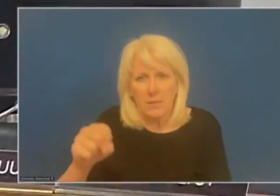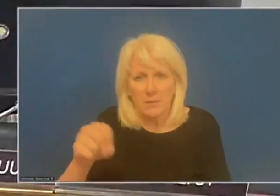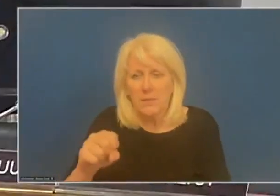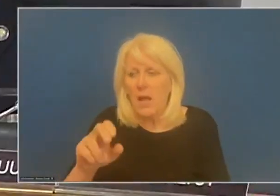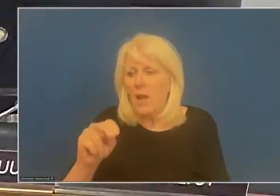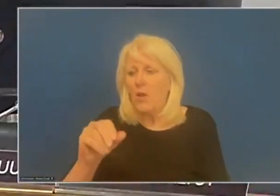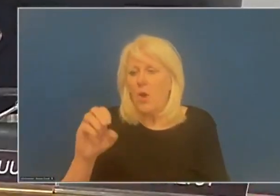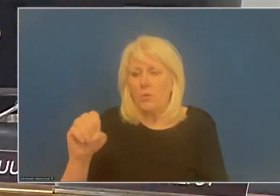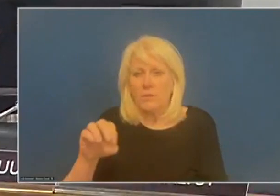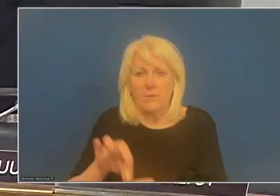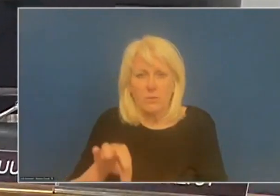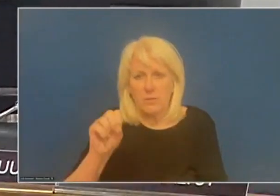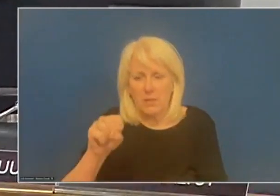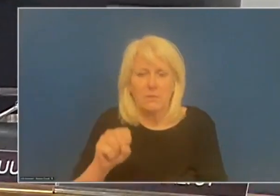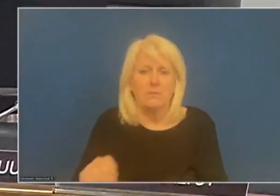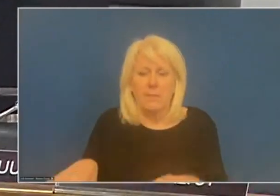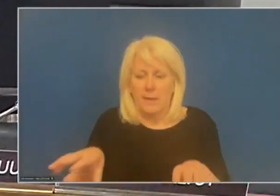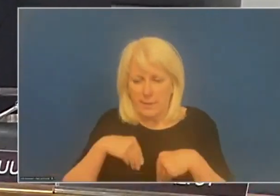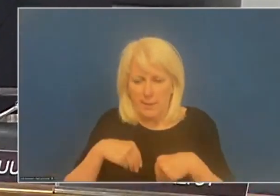The -5 is adopted.